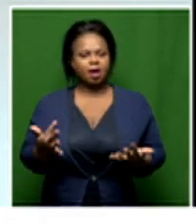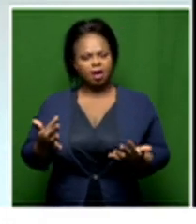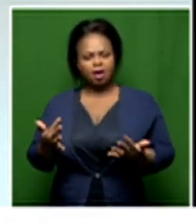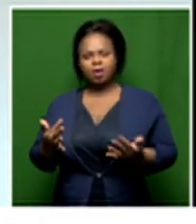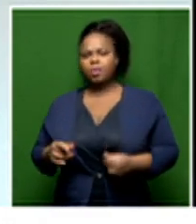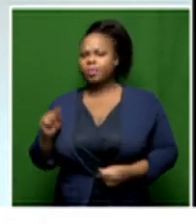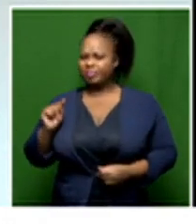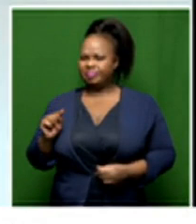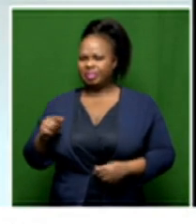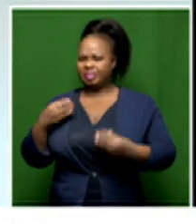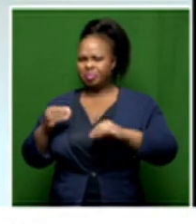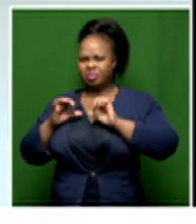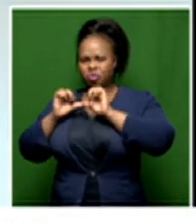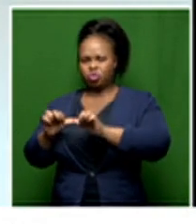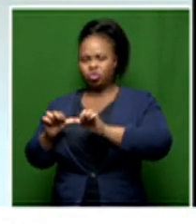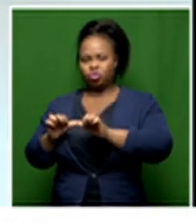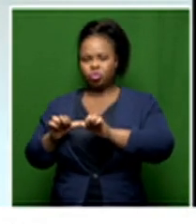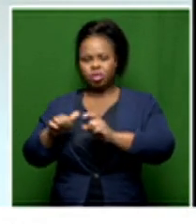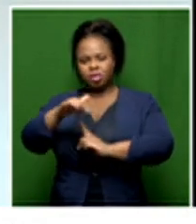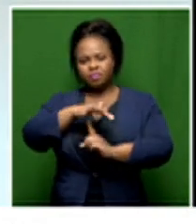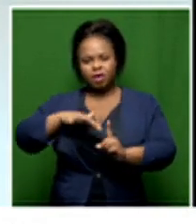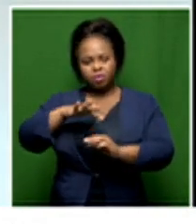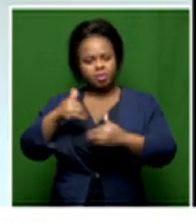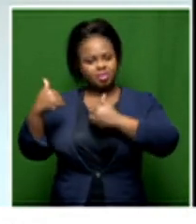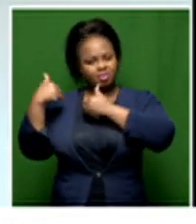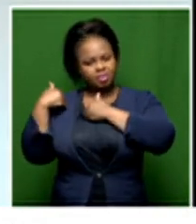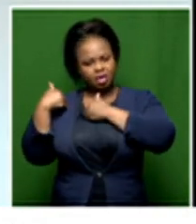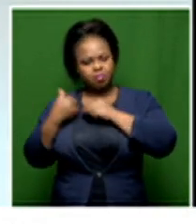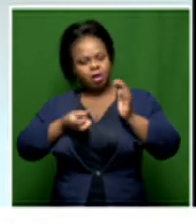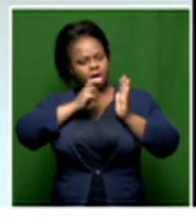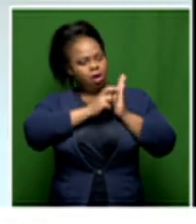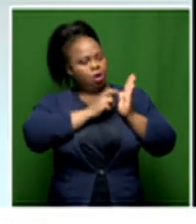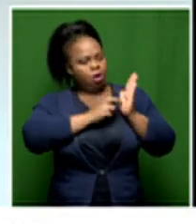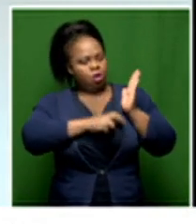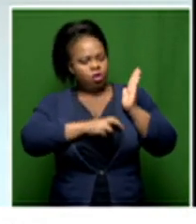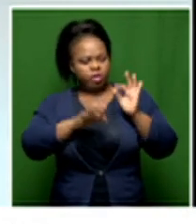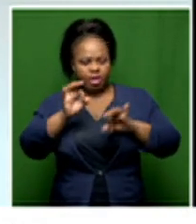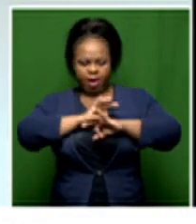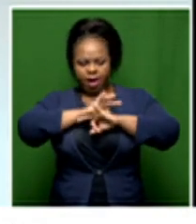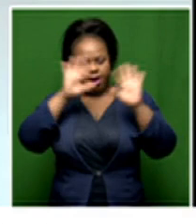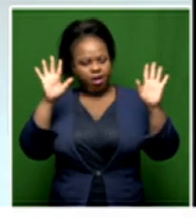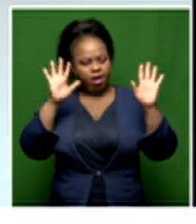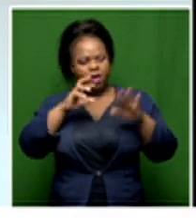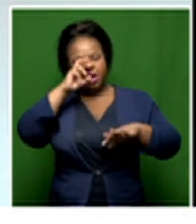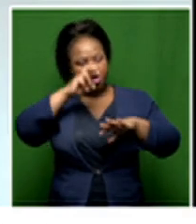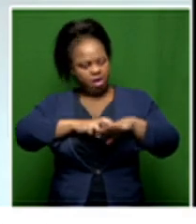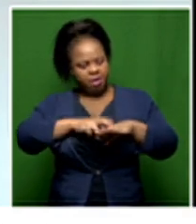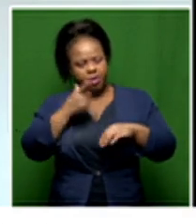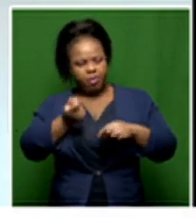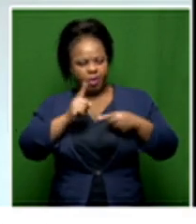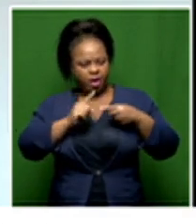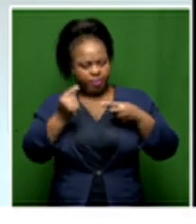that business continues in a safe environment? The regulations are very clear on the minimum requirements in terms